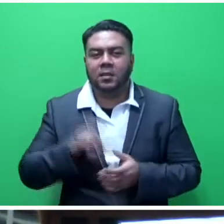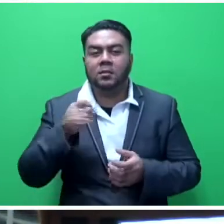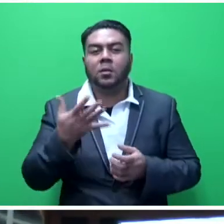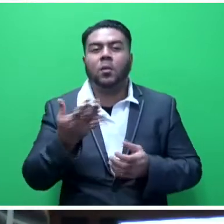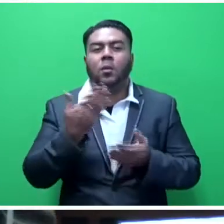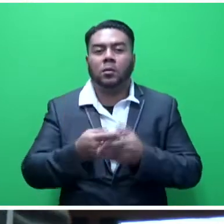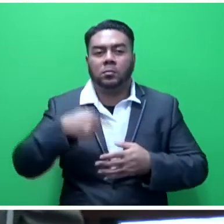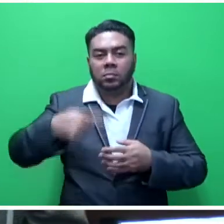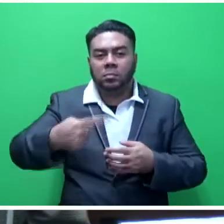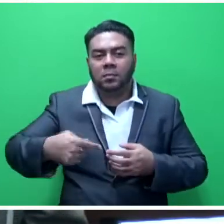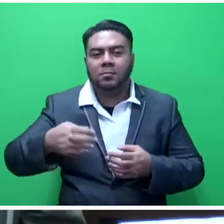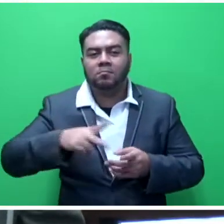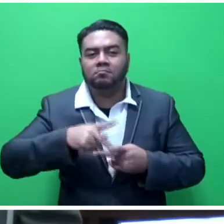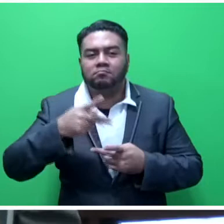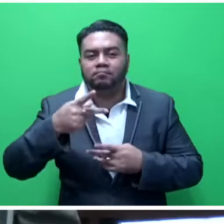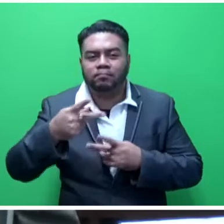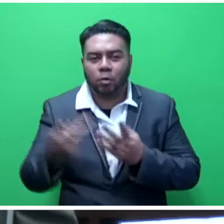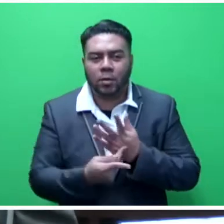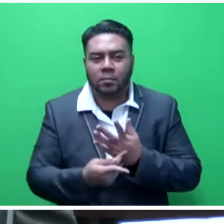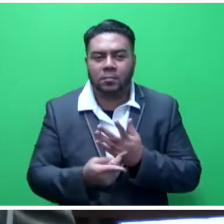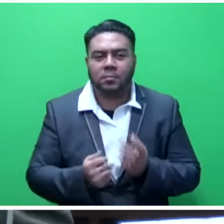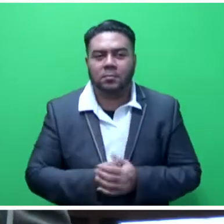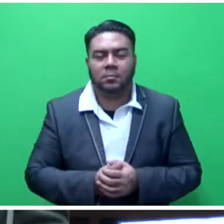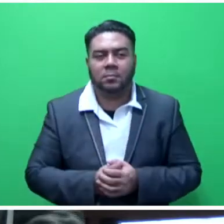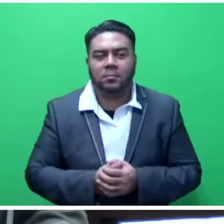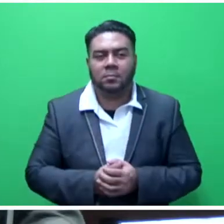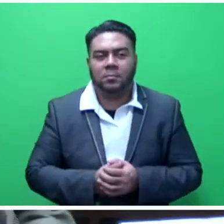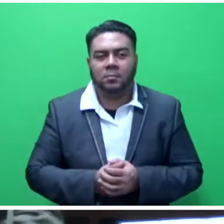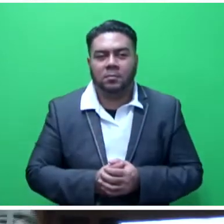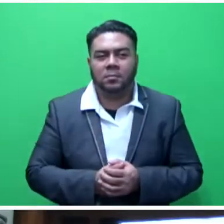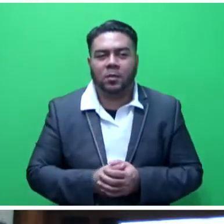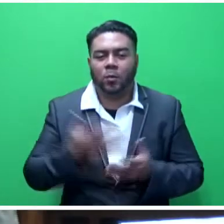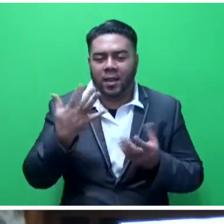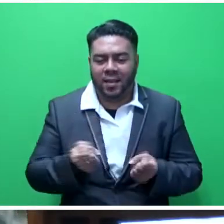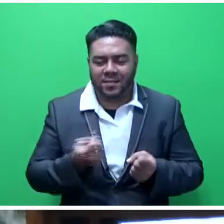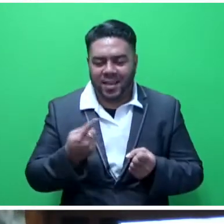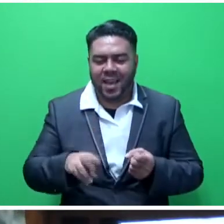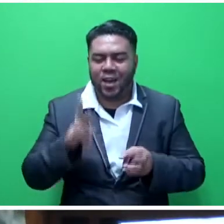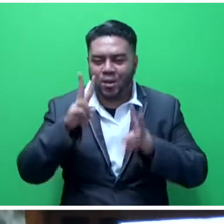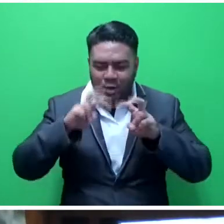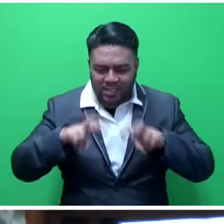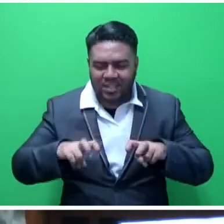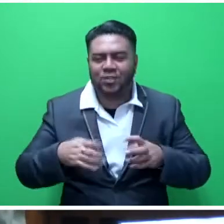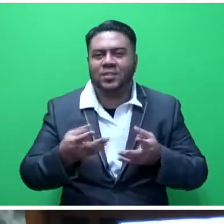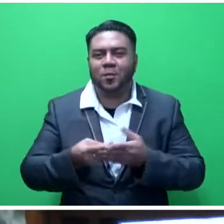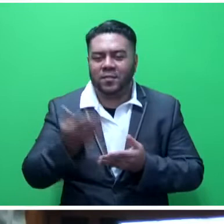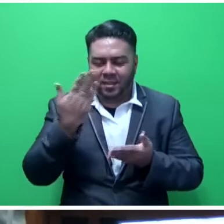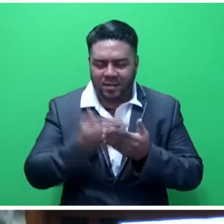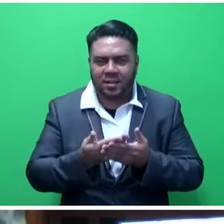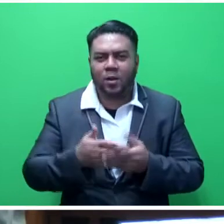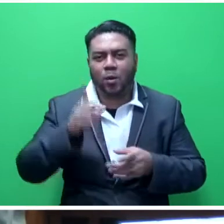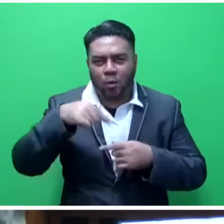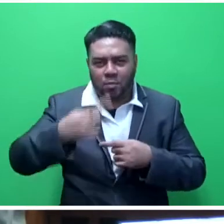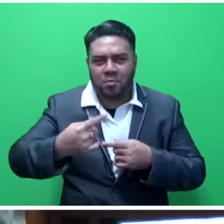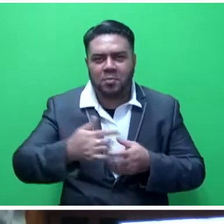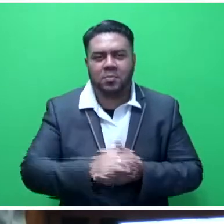program, Mr. Speaker. We got our research division, which is undertaking continuously research. We